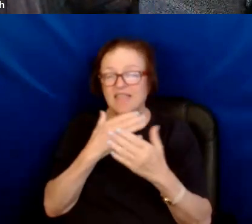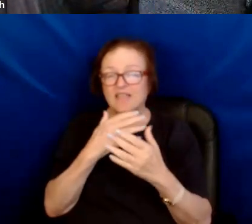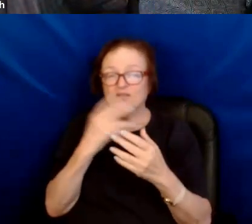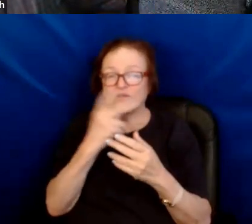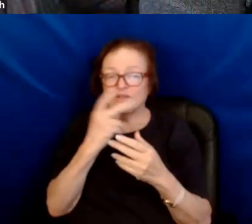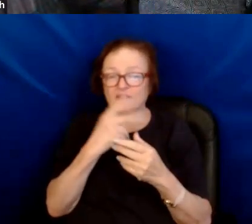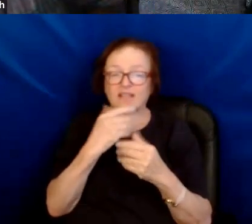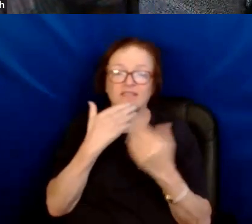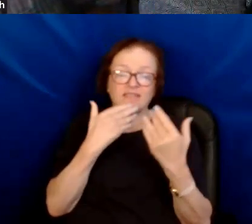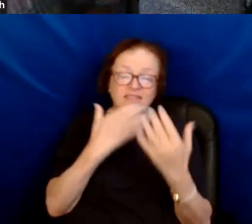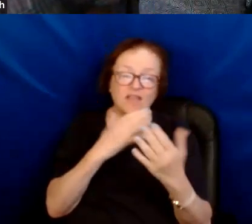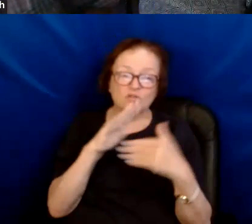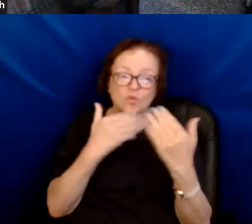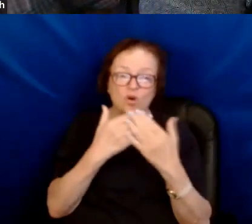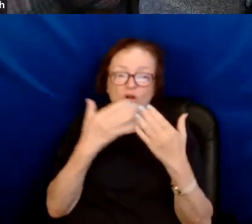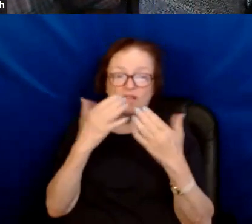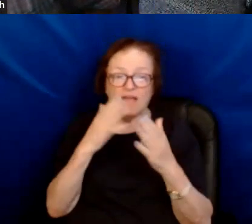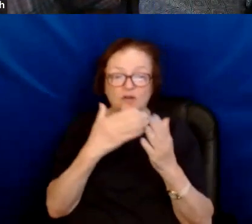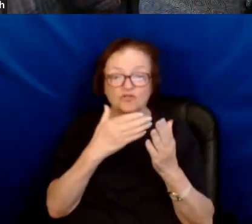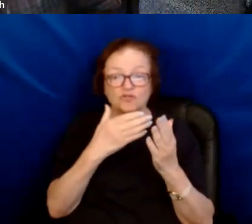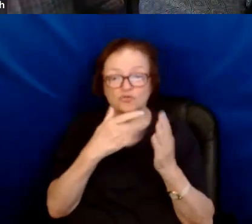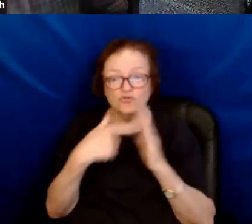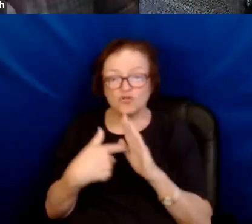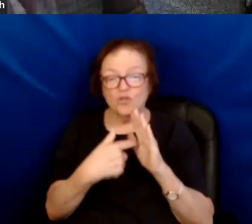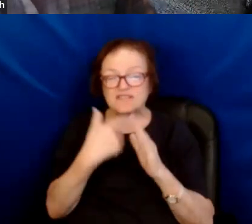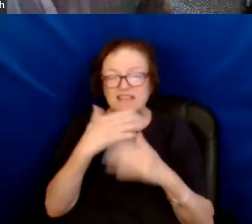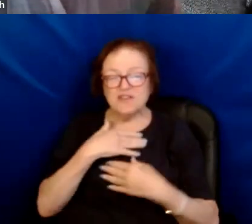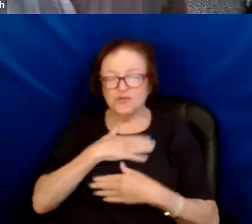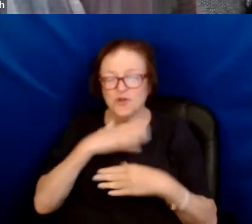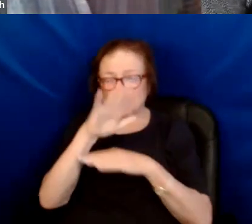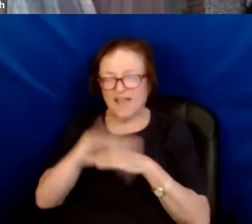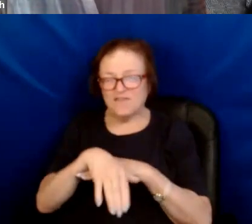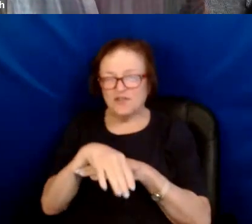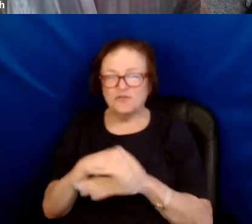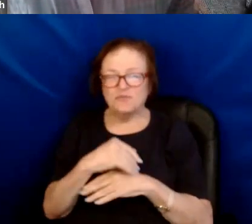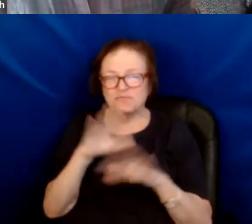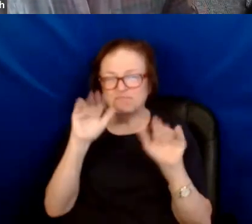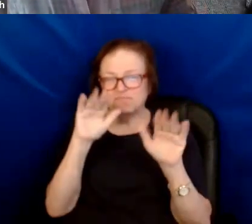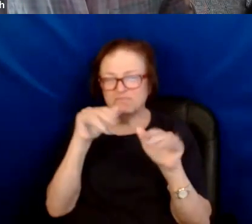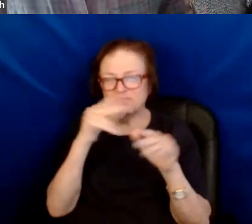share this information with you, and enjoy the rest of your afternoon. Take care.